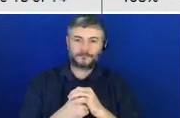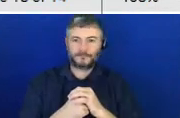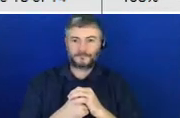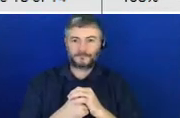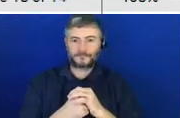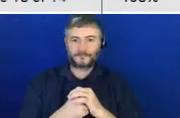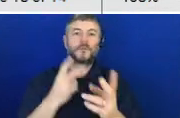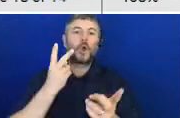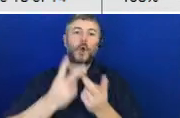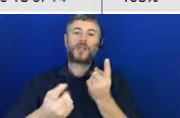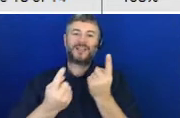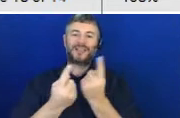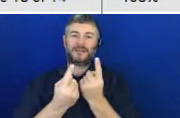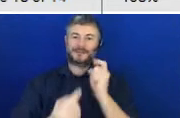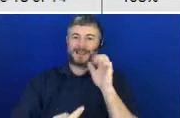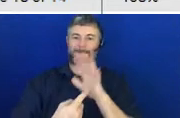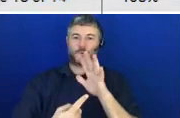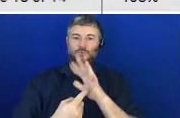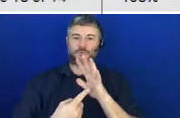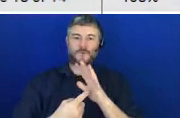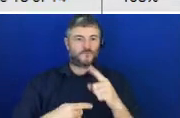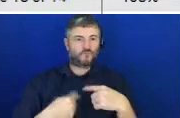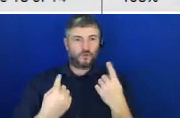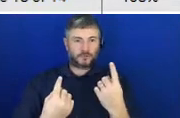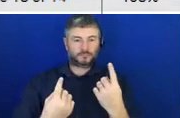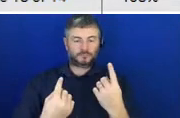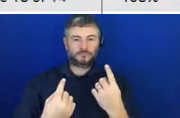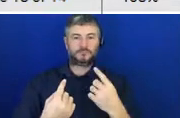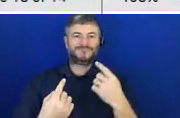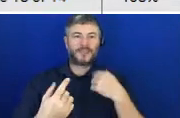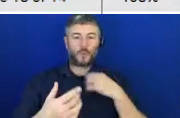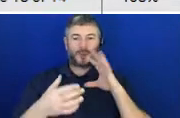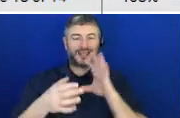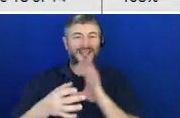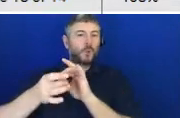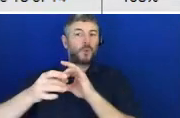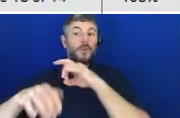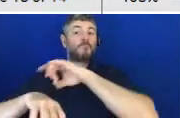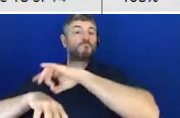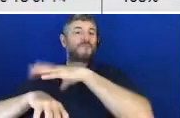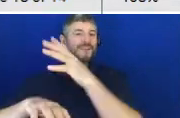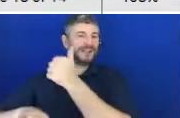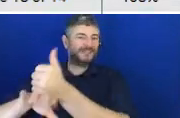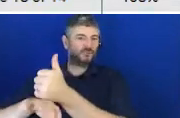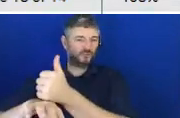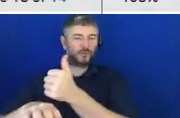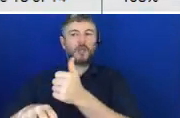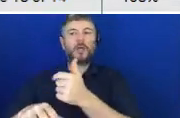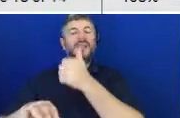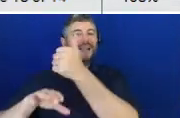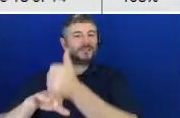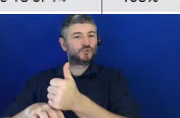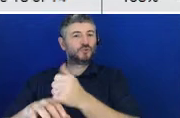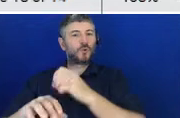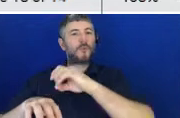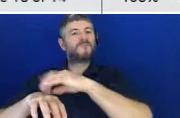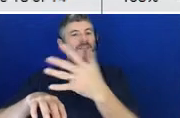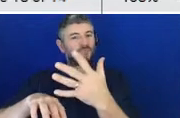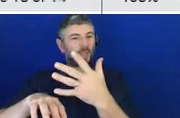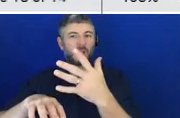The other thing that's really important for us is that we link it with our professional institute, the Institute of Enterprise and Entrepreneurs. And whilst